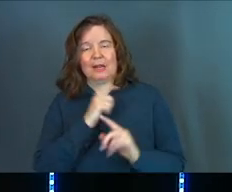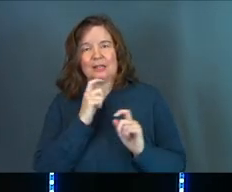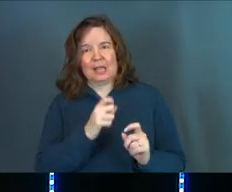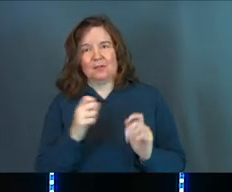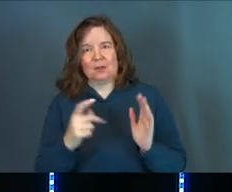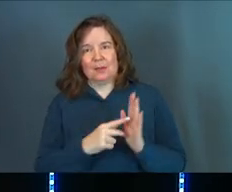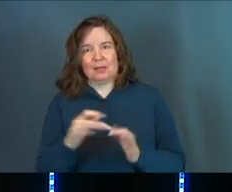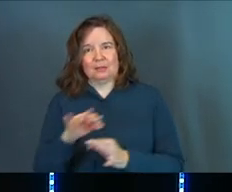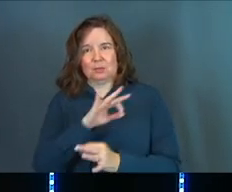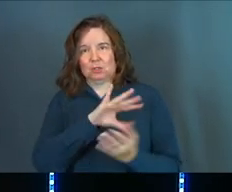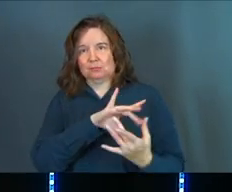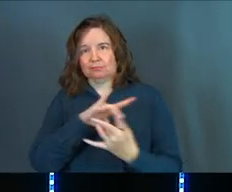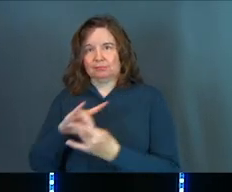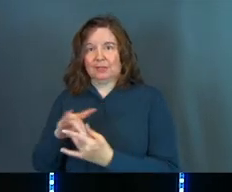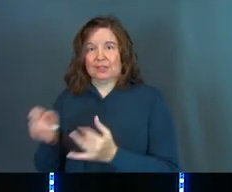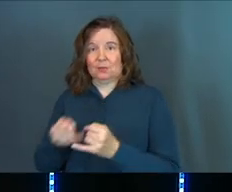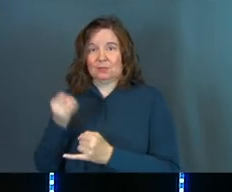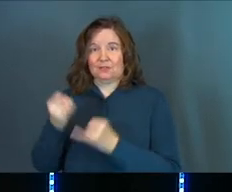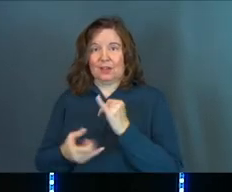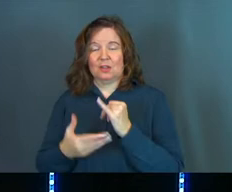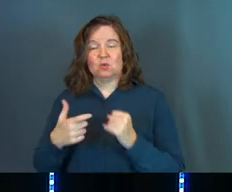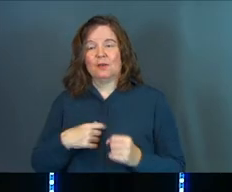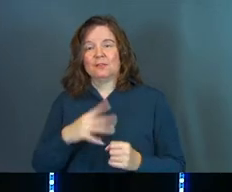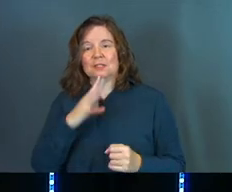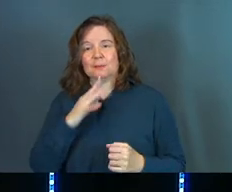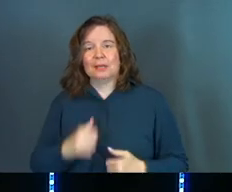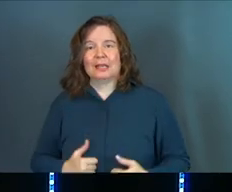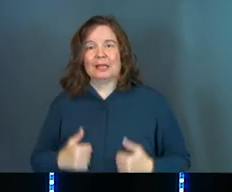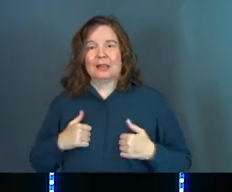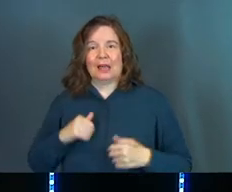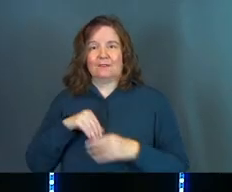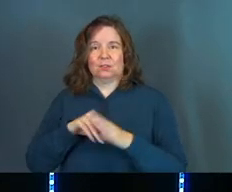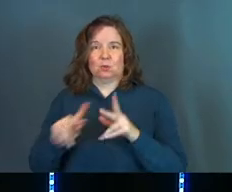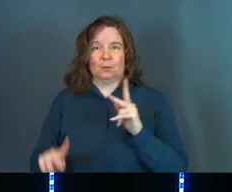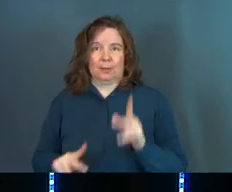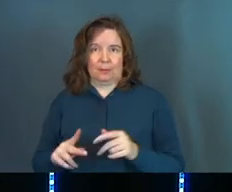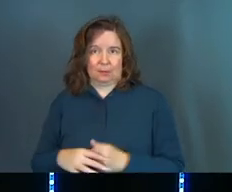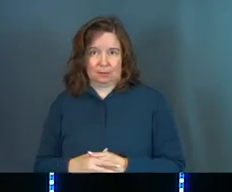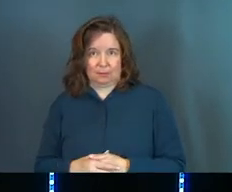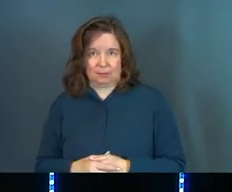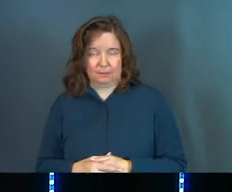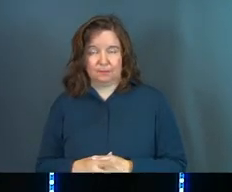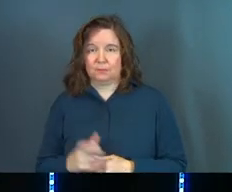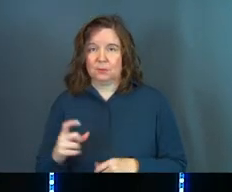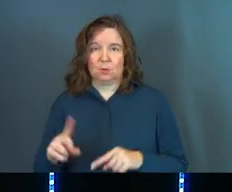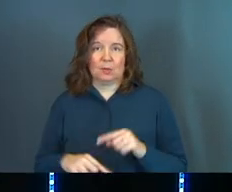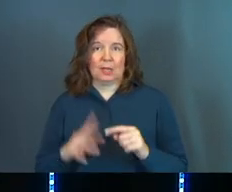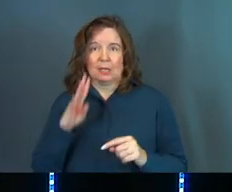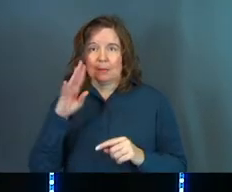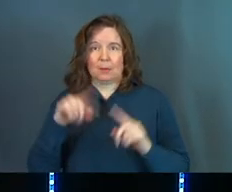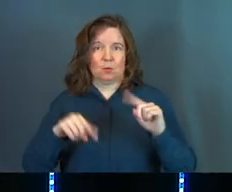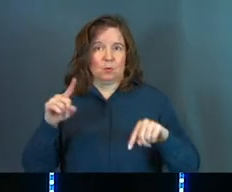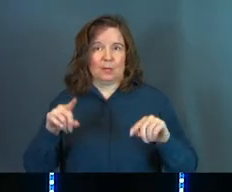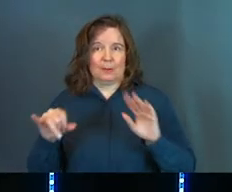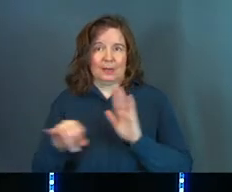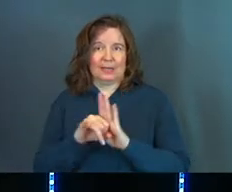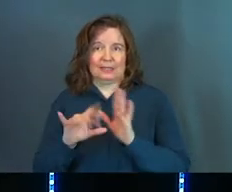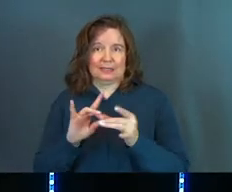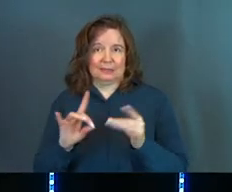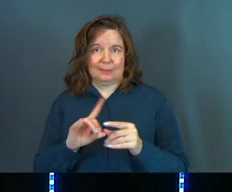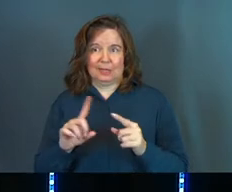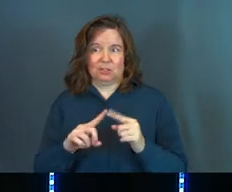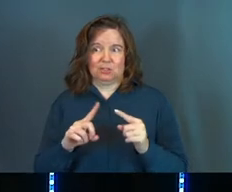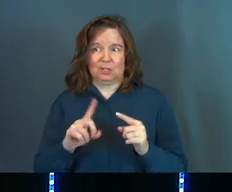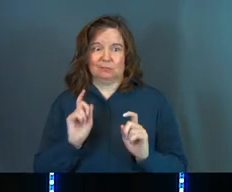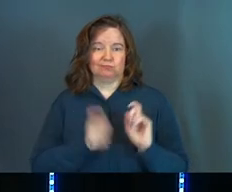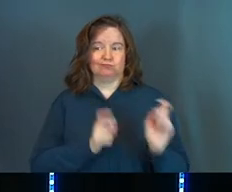spiritually. That's the final thing. You got to speak life into people. And you can't come up with random identity statements and